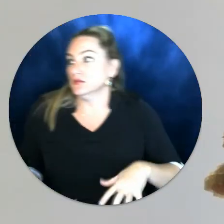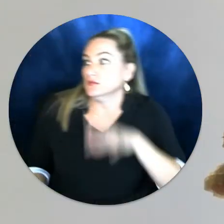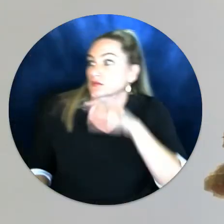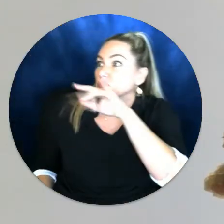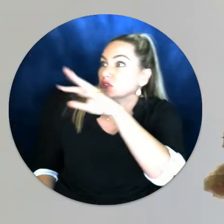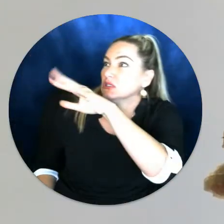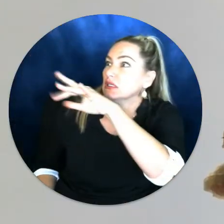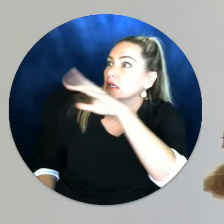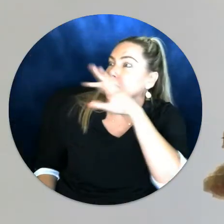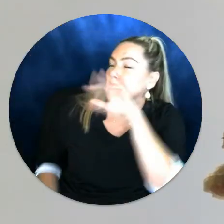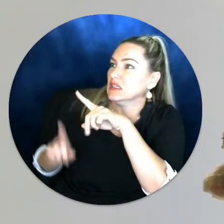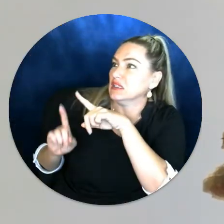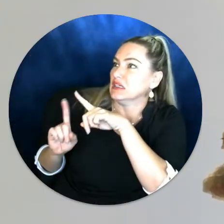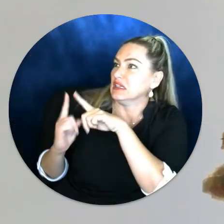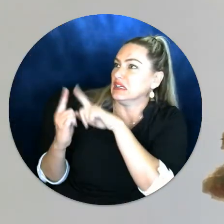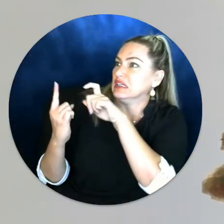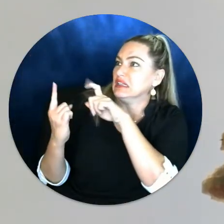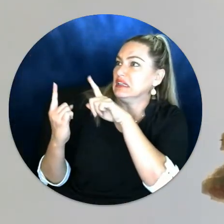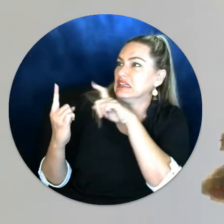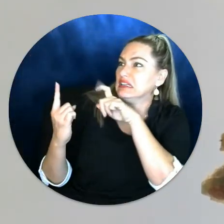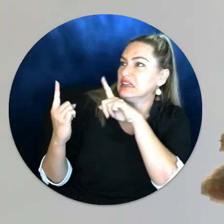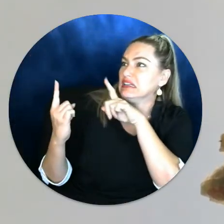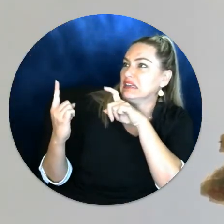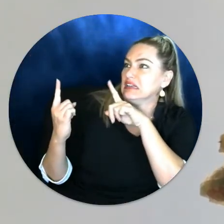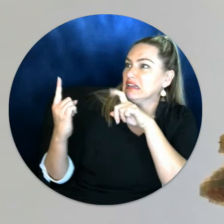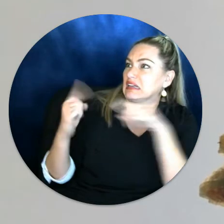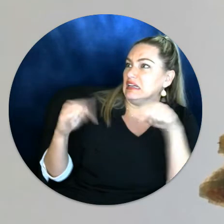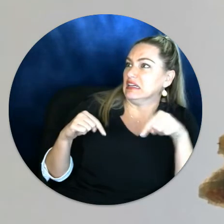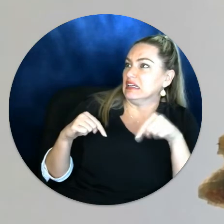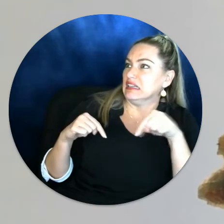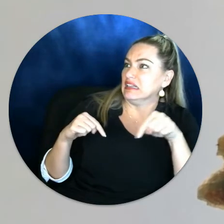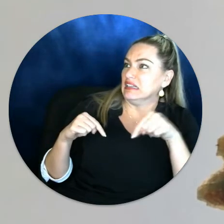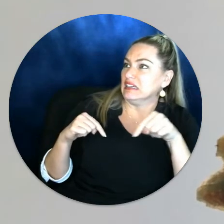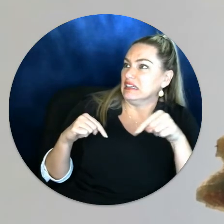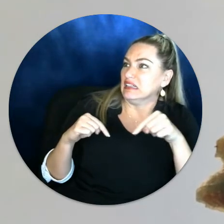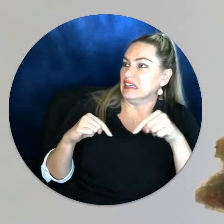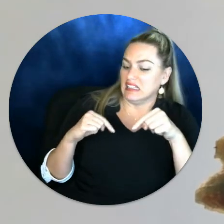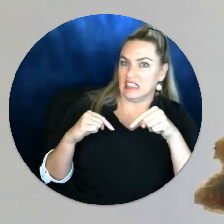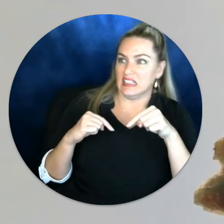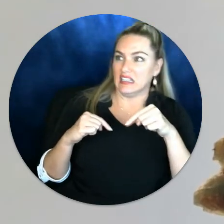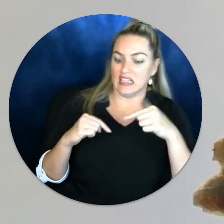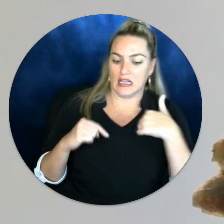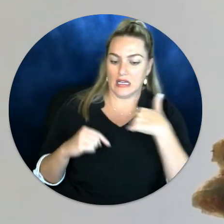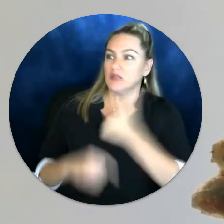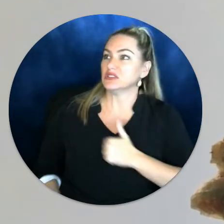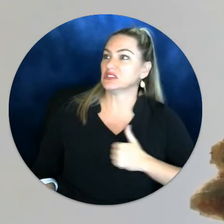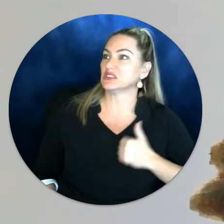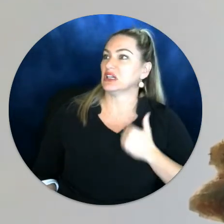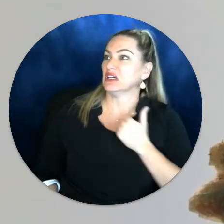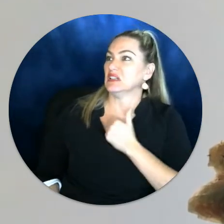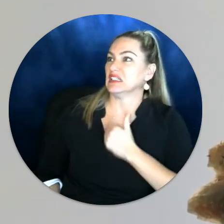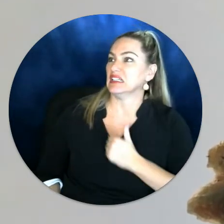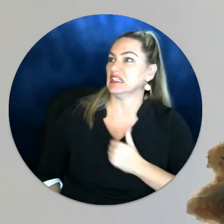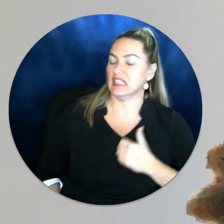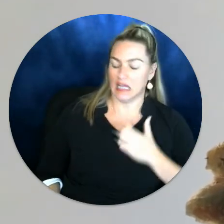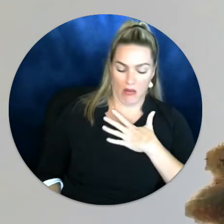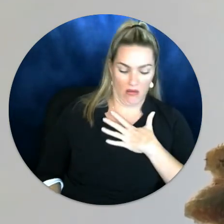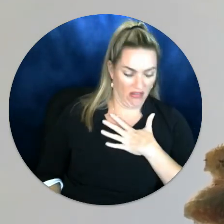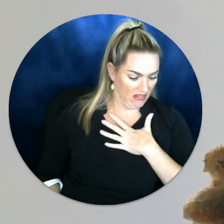The dragon drew back and he started to shake. "I'm sorry," he